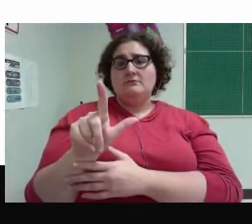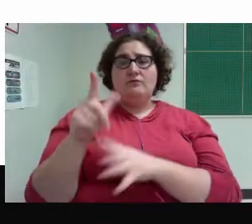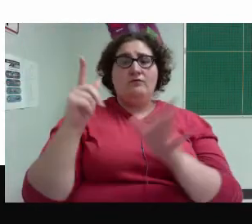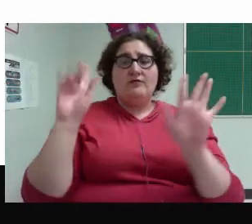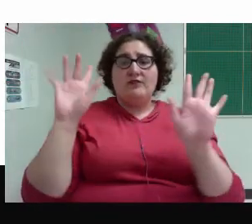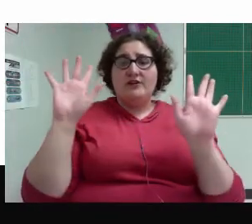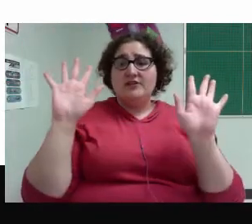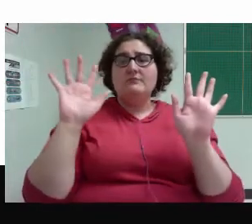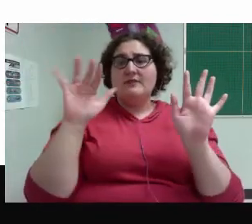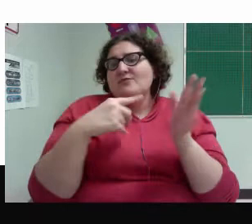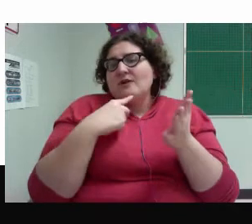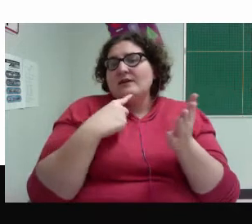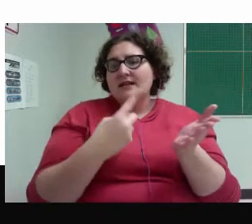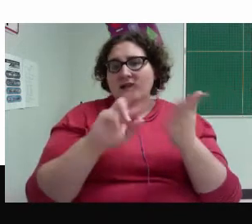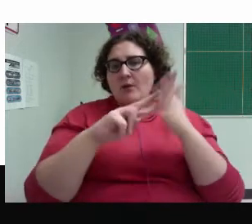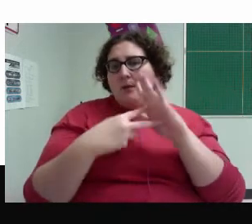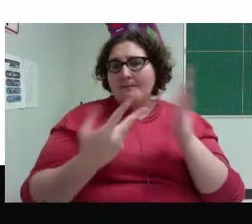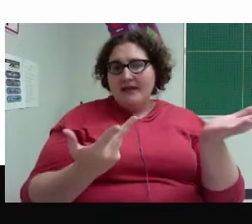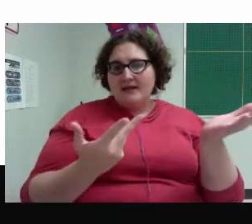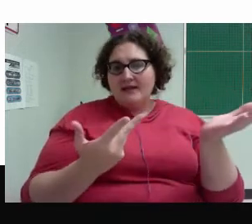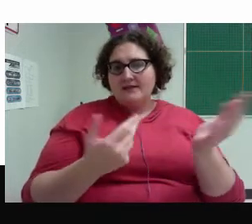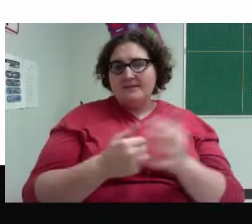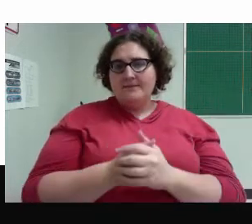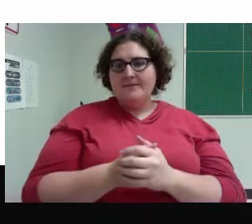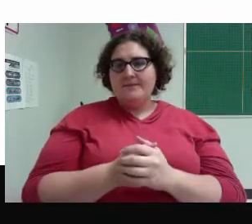to line L. That's what this theorem says.